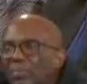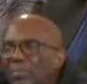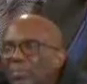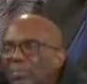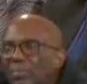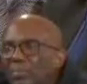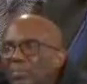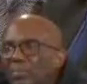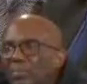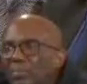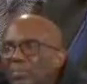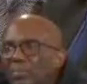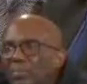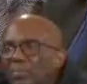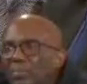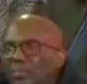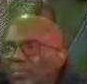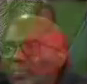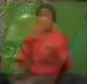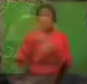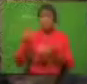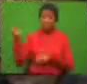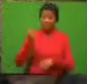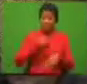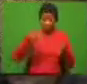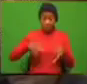real problems that we have in this country.